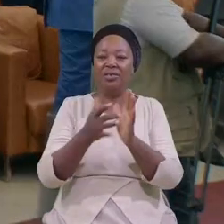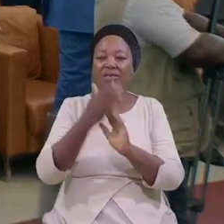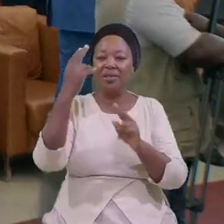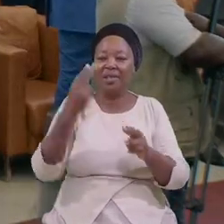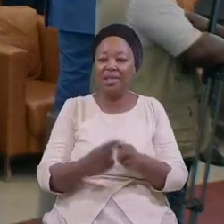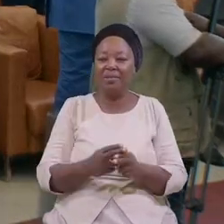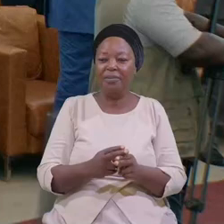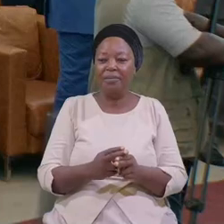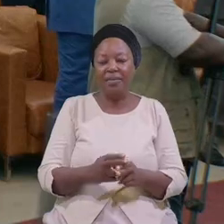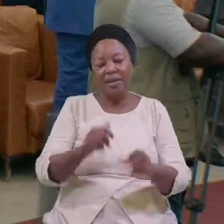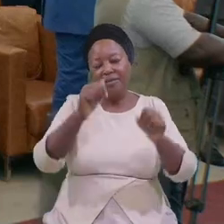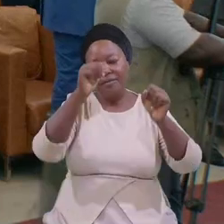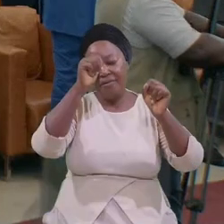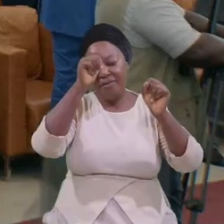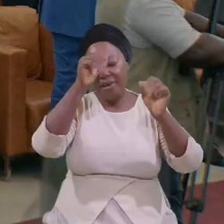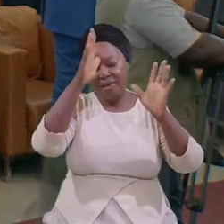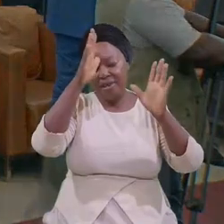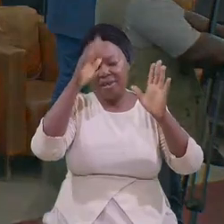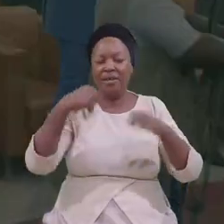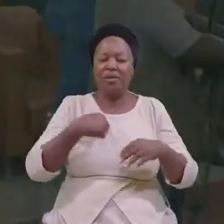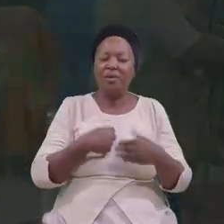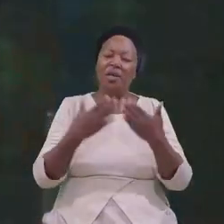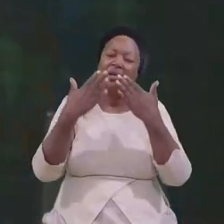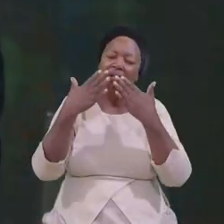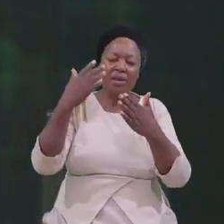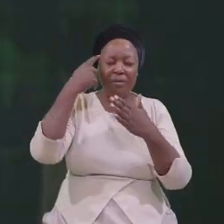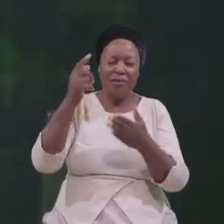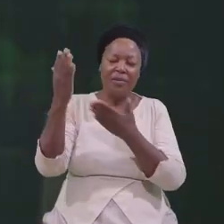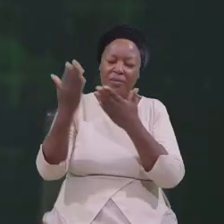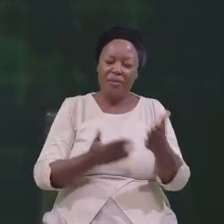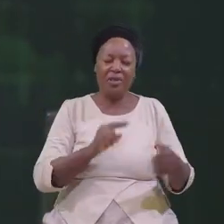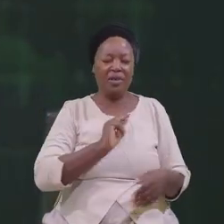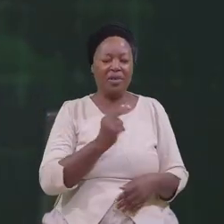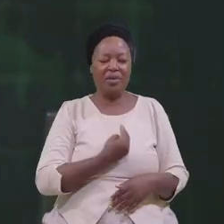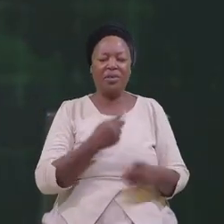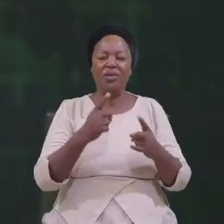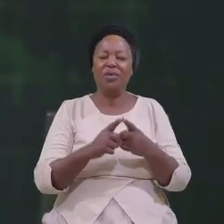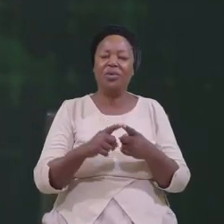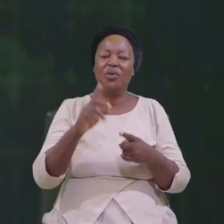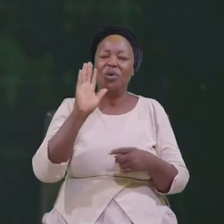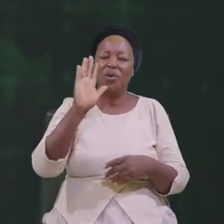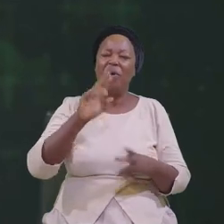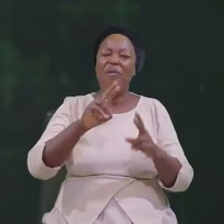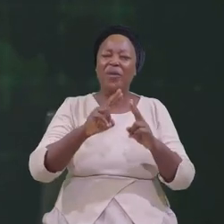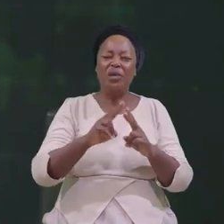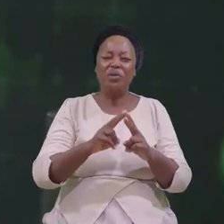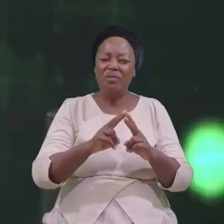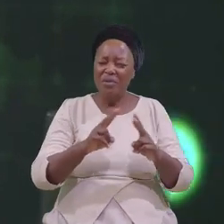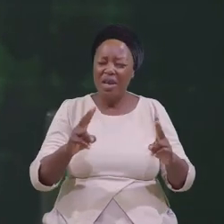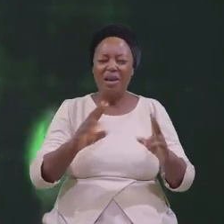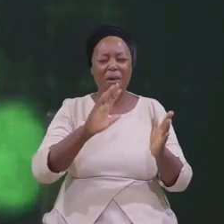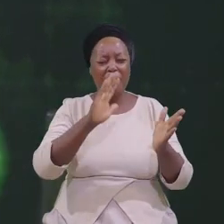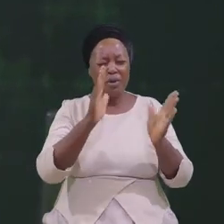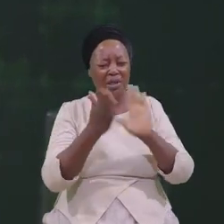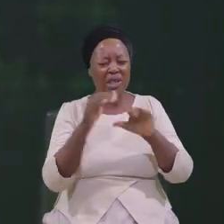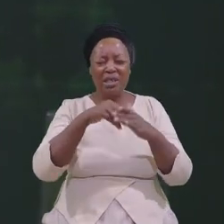name. Father, we thank you for bringing us to your very presence in this